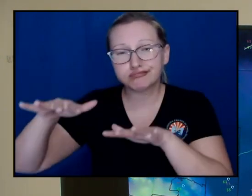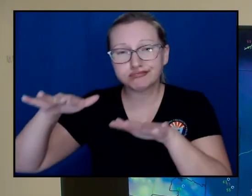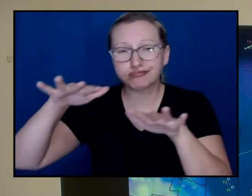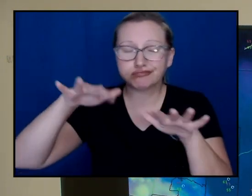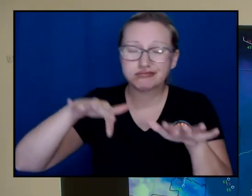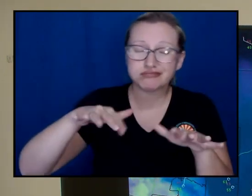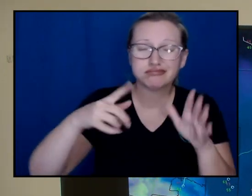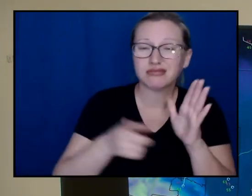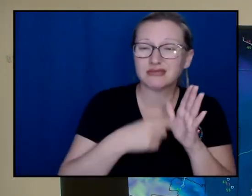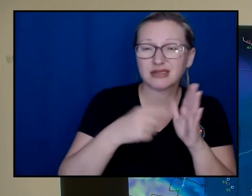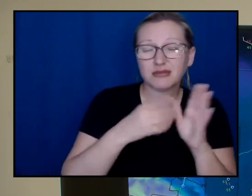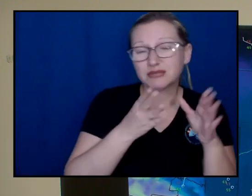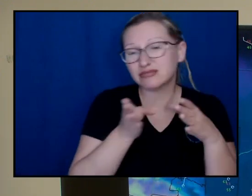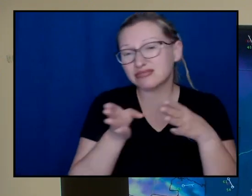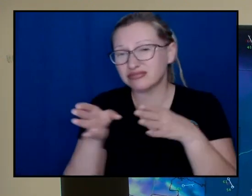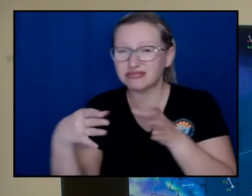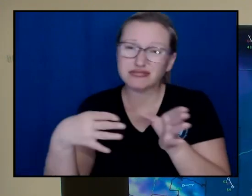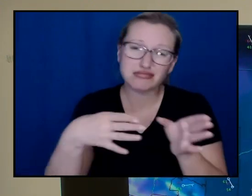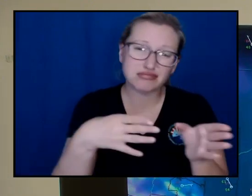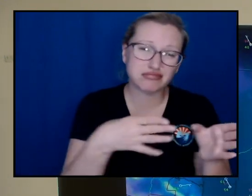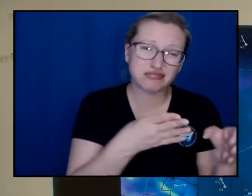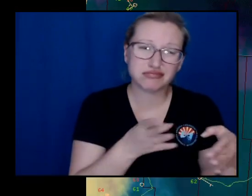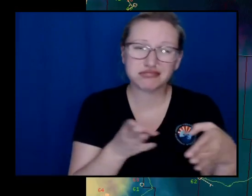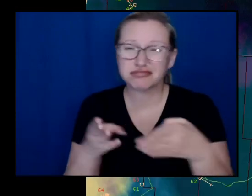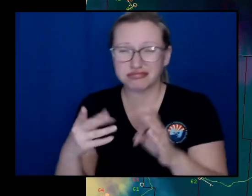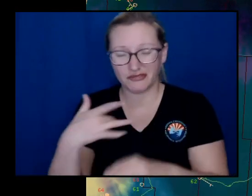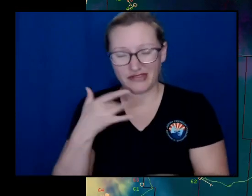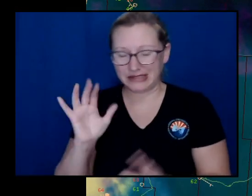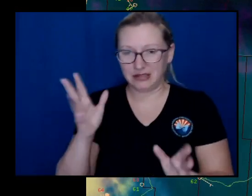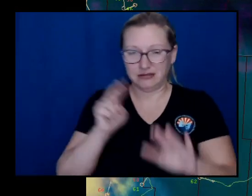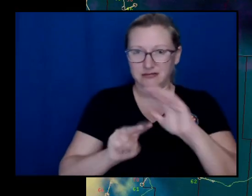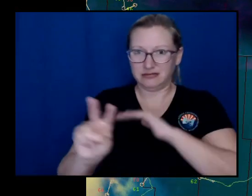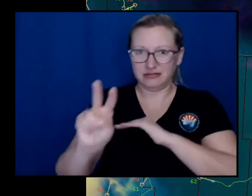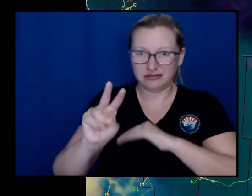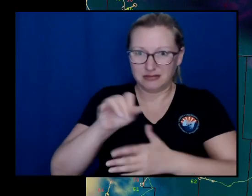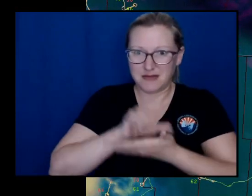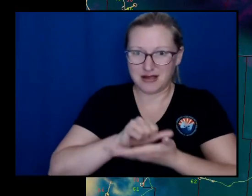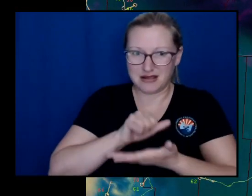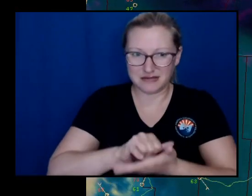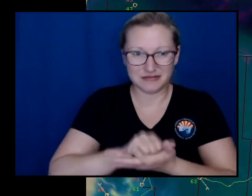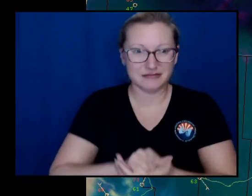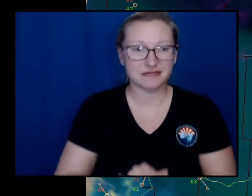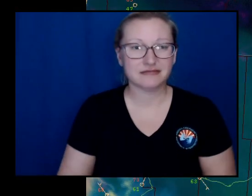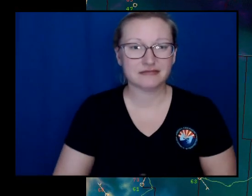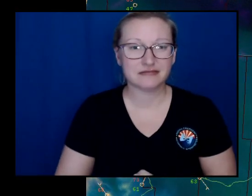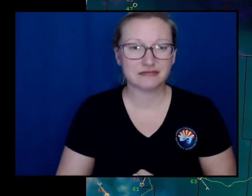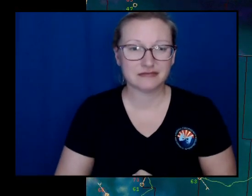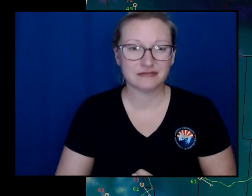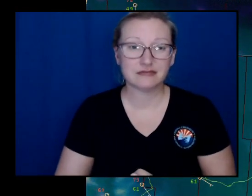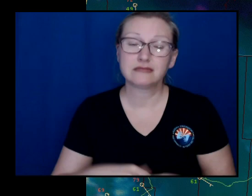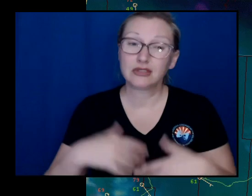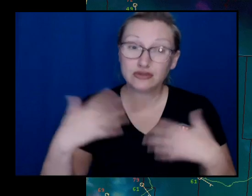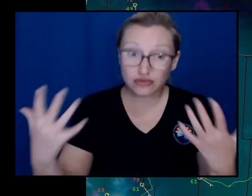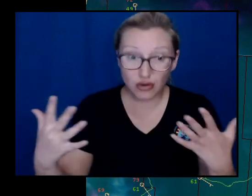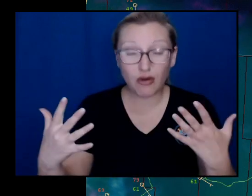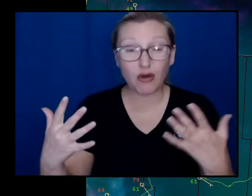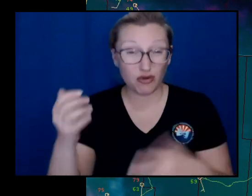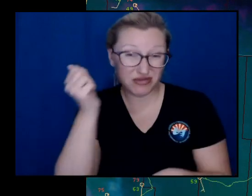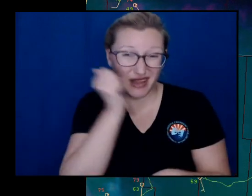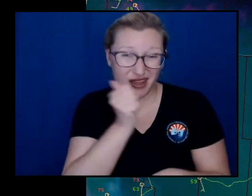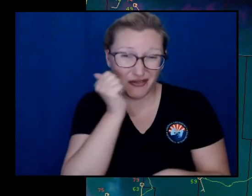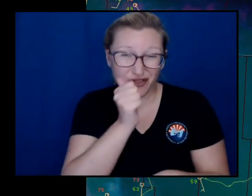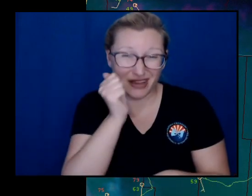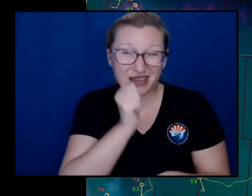paths and not necessarily know where they're going. So as we go into the day, what we have been seeing almost consistently every